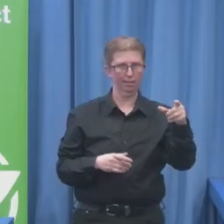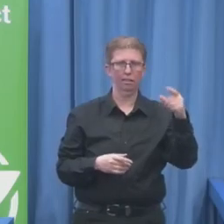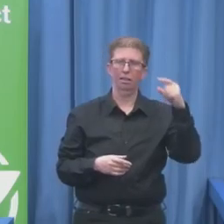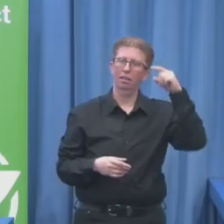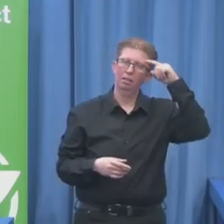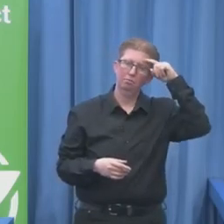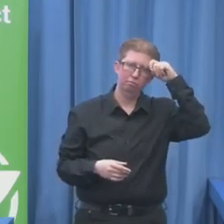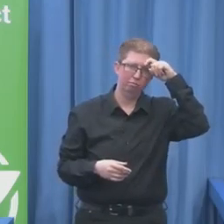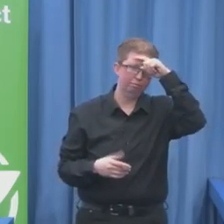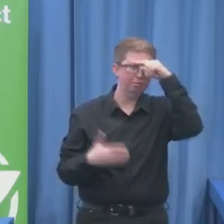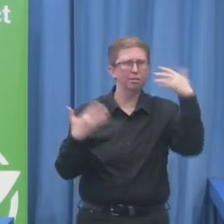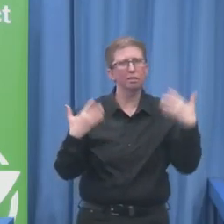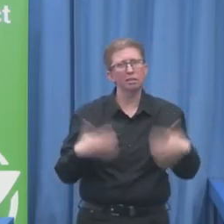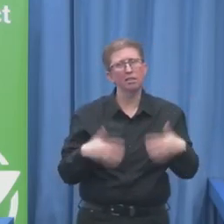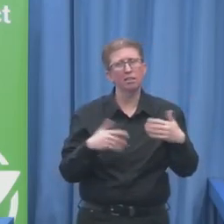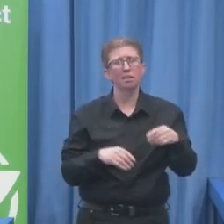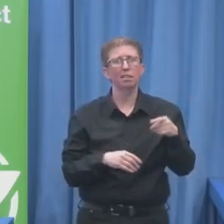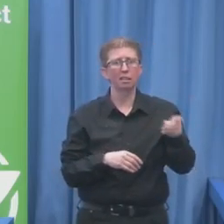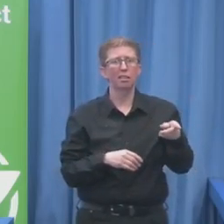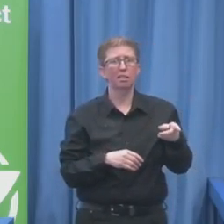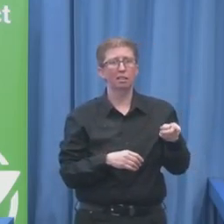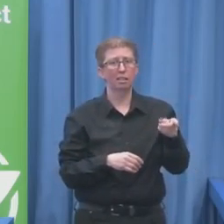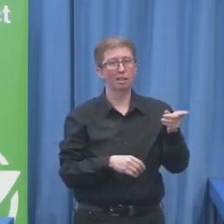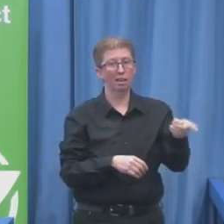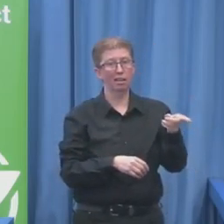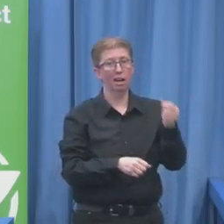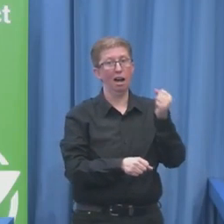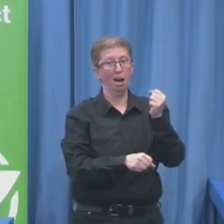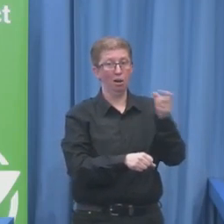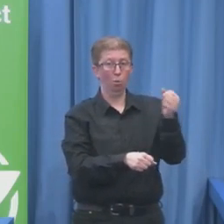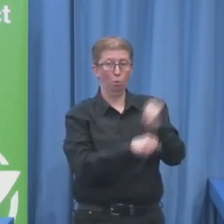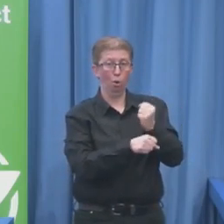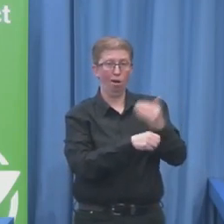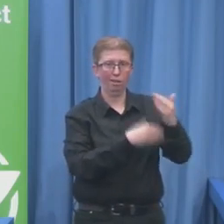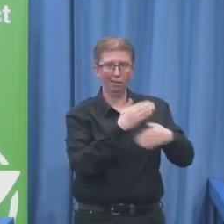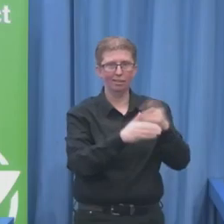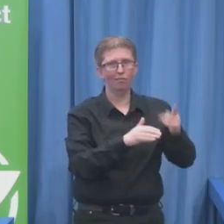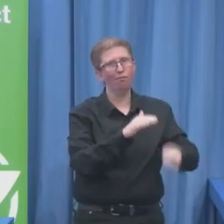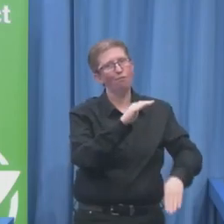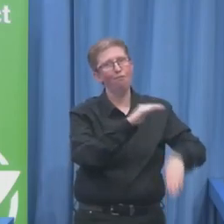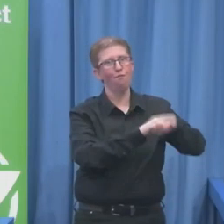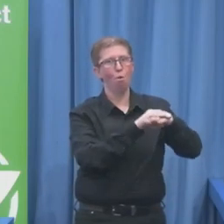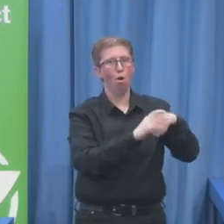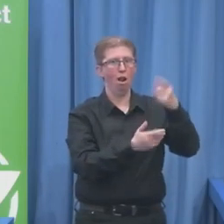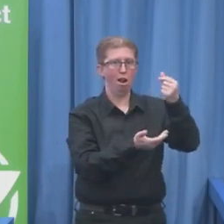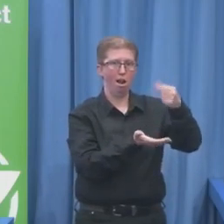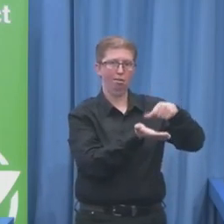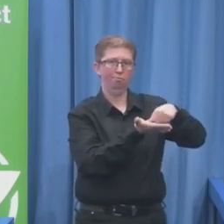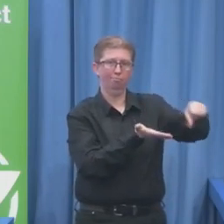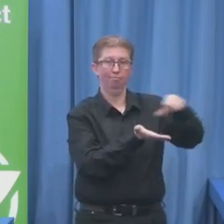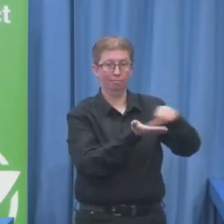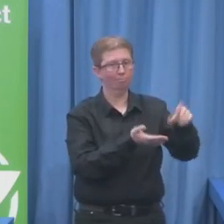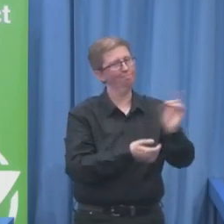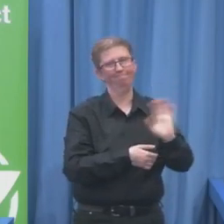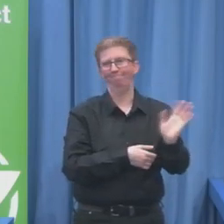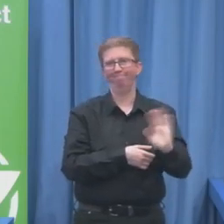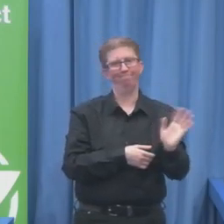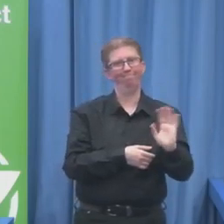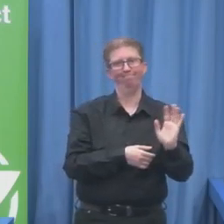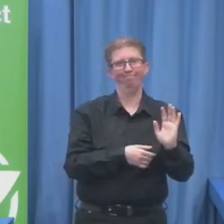so Alfred says that the most important thing was to have the goal in mind, that the impact that they wanted to